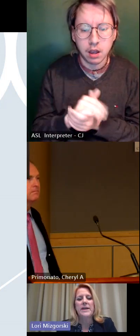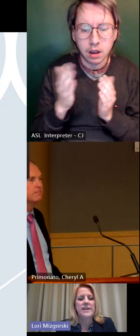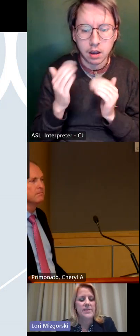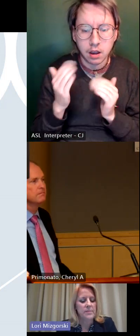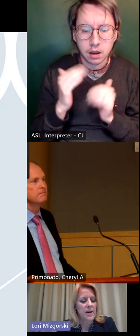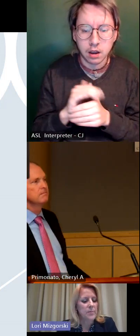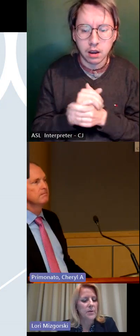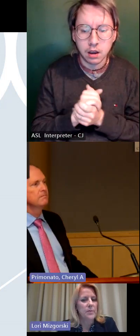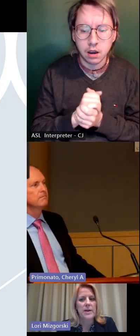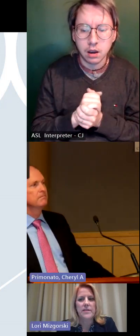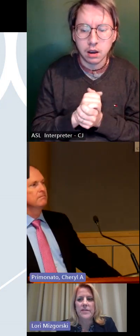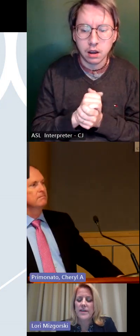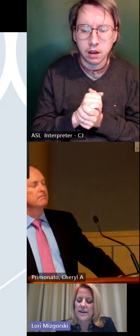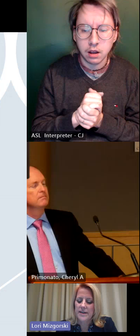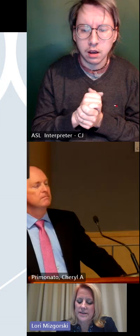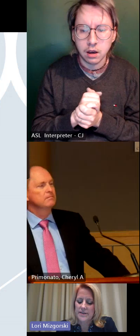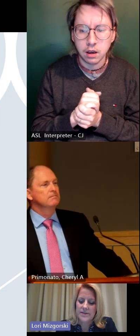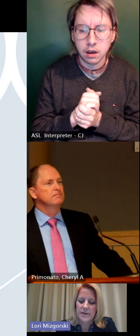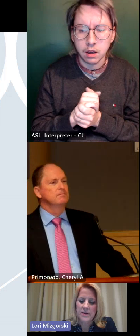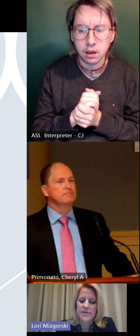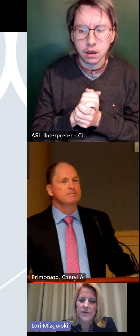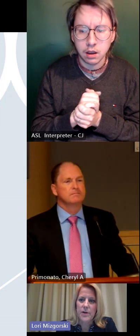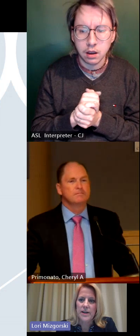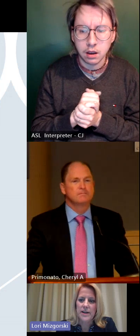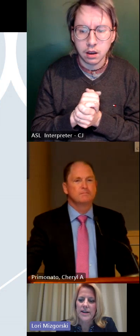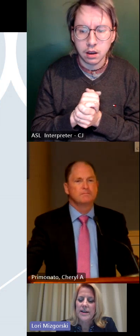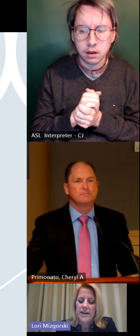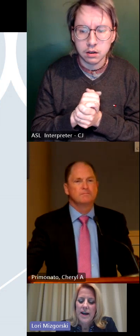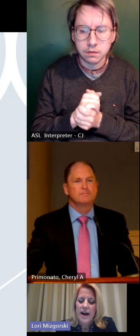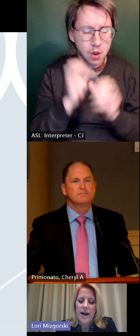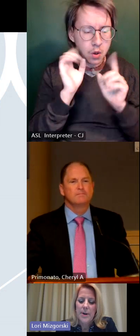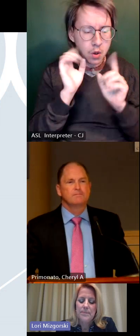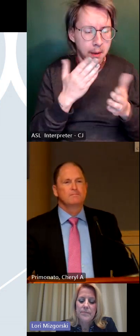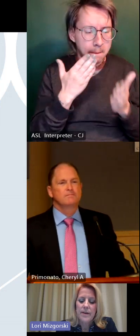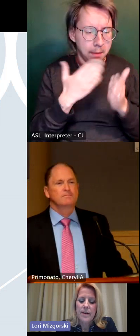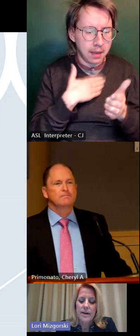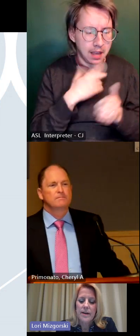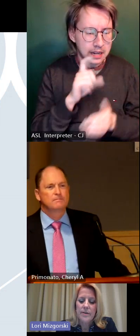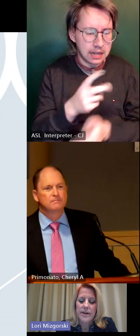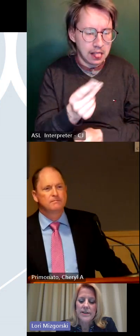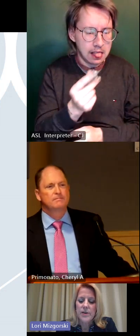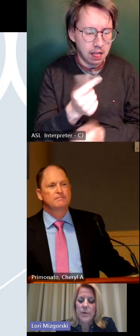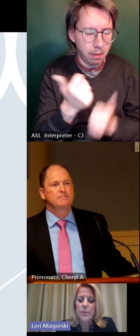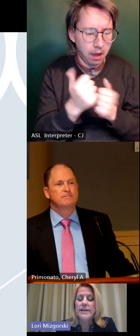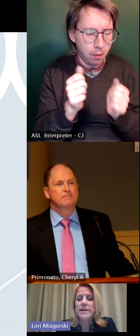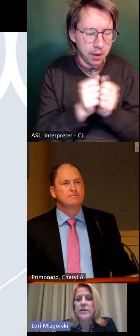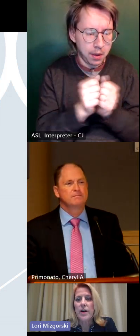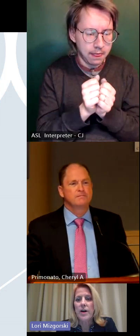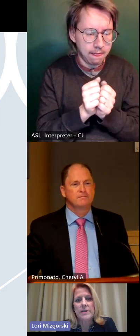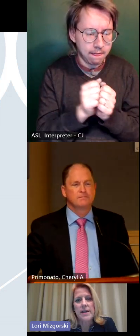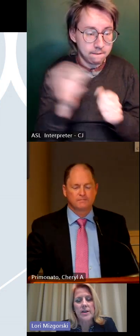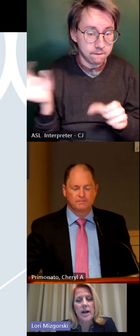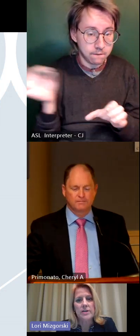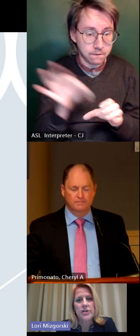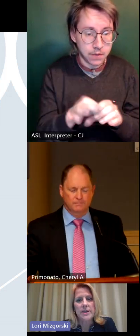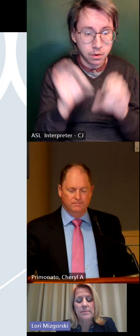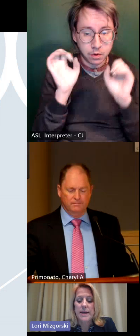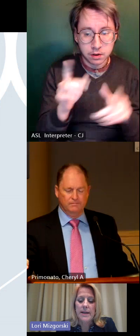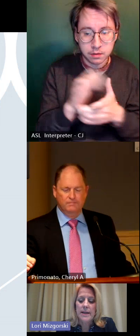Okay, I may need some help with some of this voting. Okay, so we did not